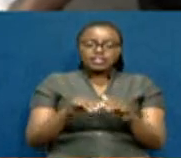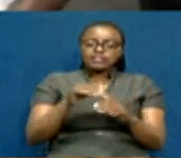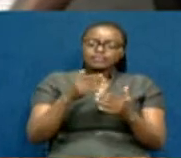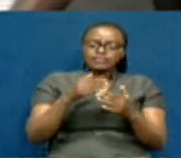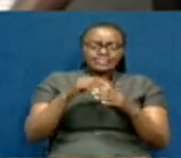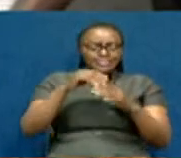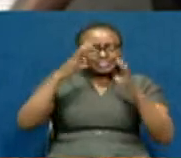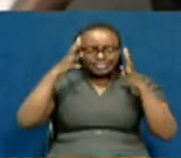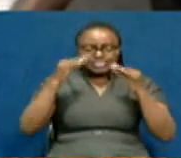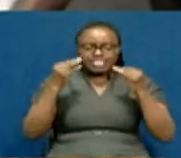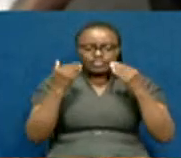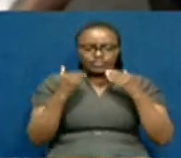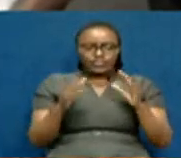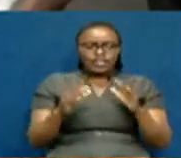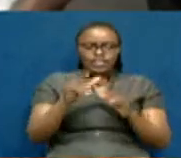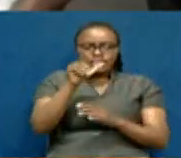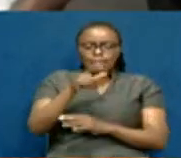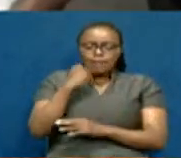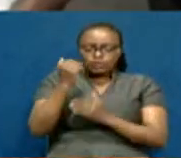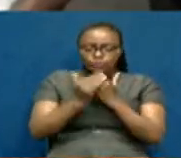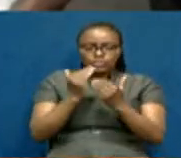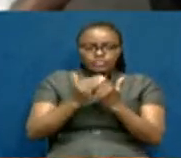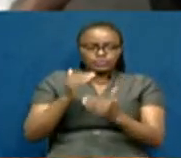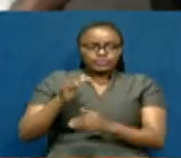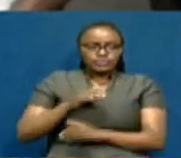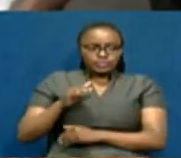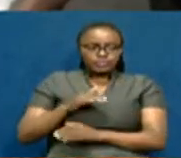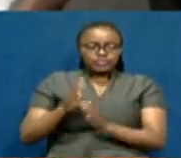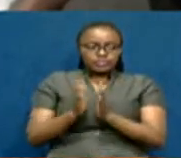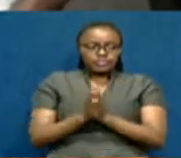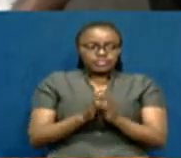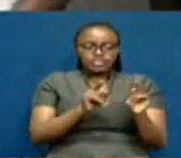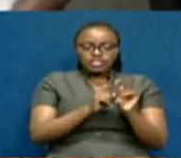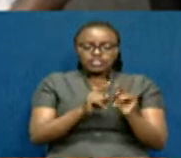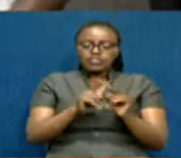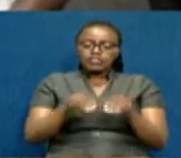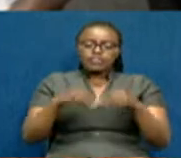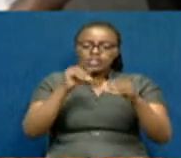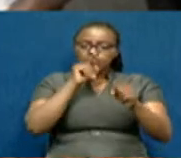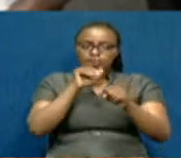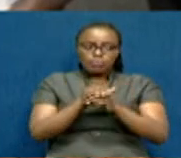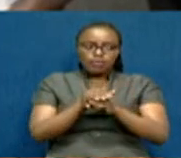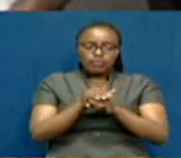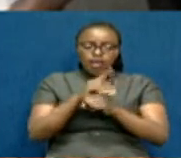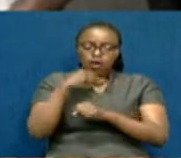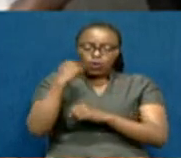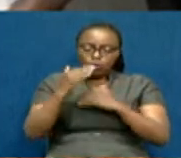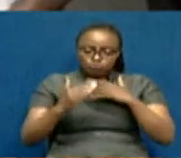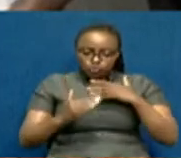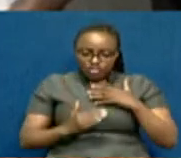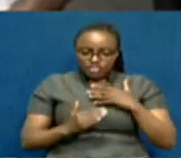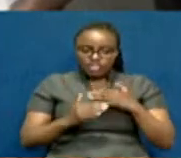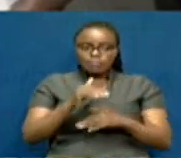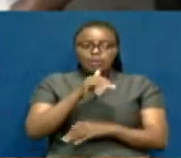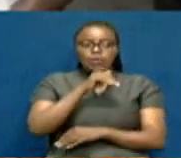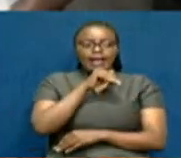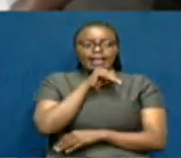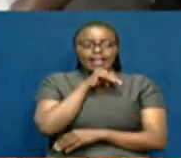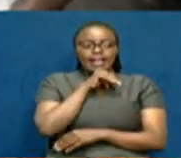mbiu aliyejali kina mama na kutupa hadhi mheshimiwa